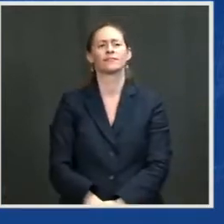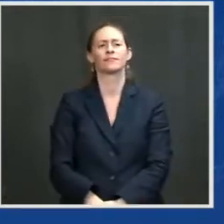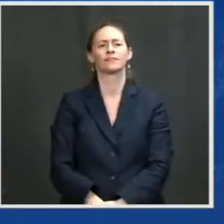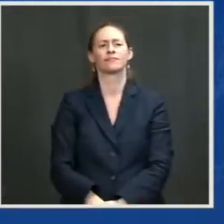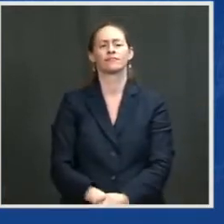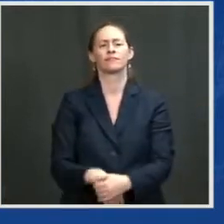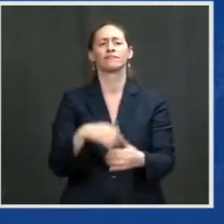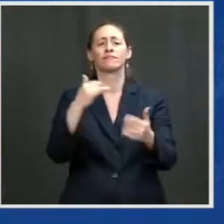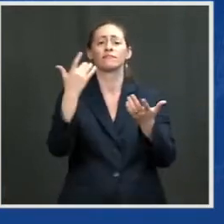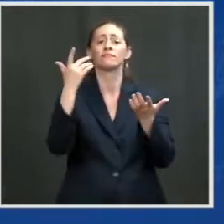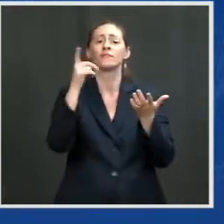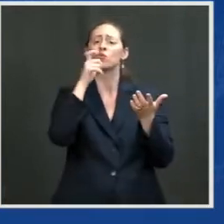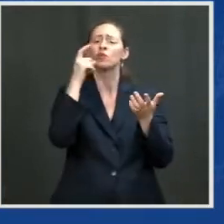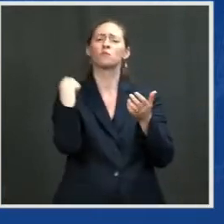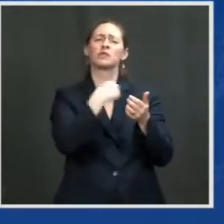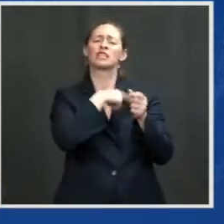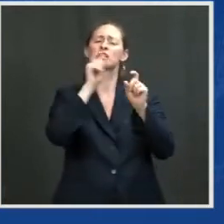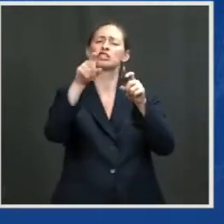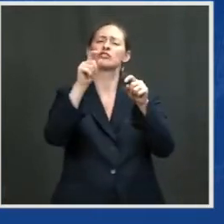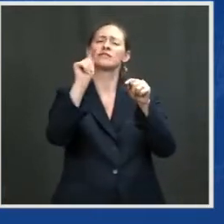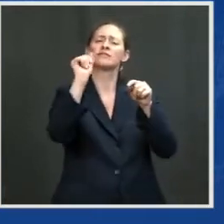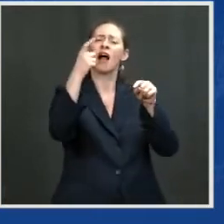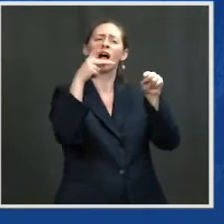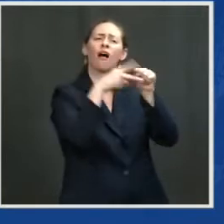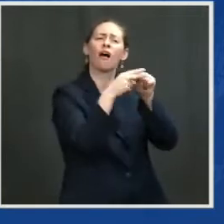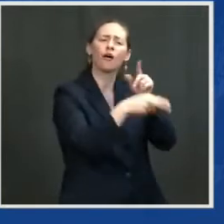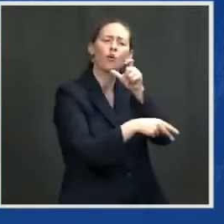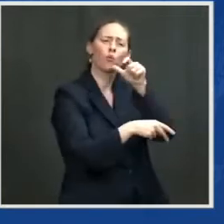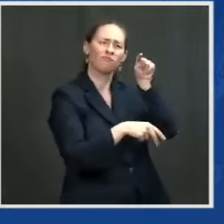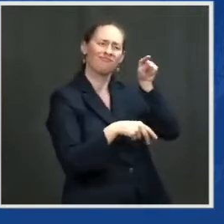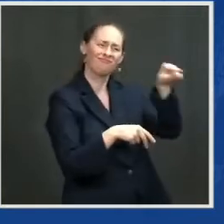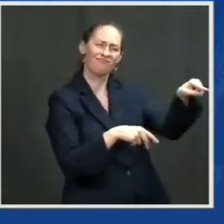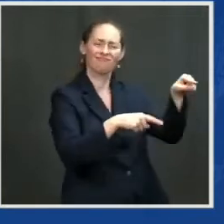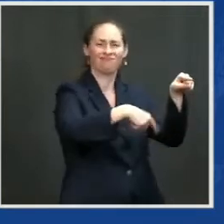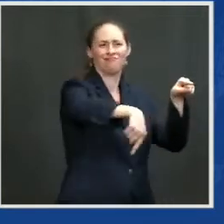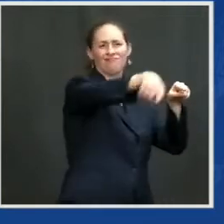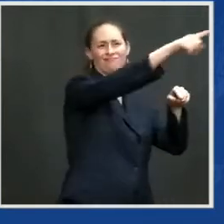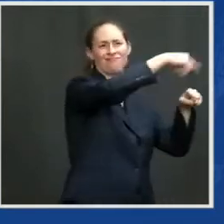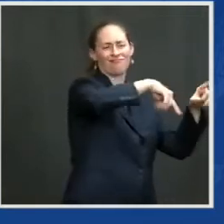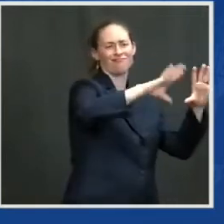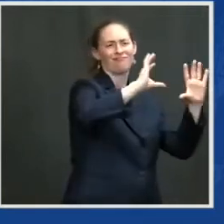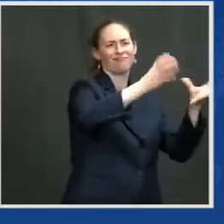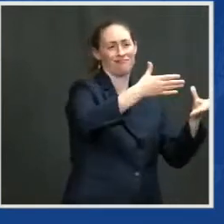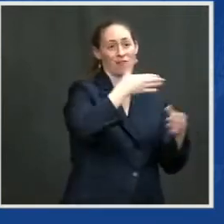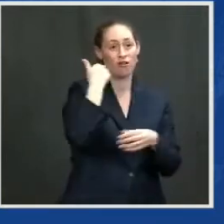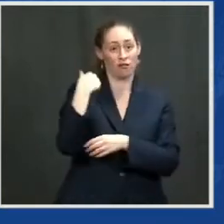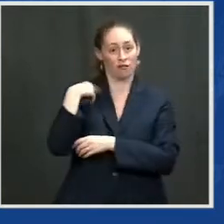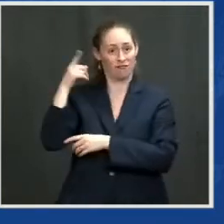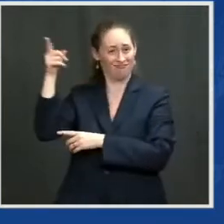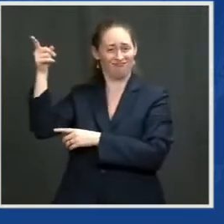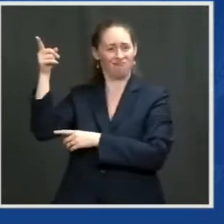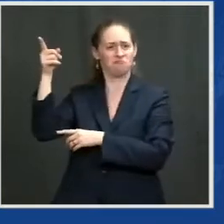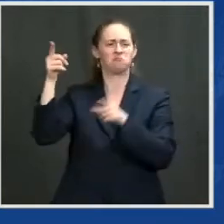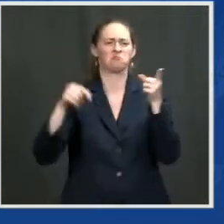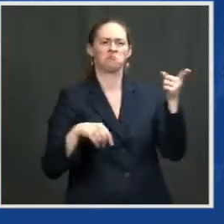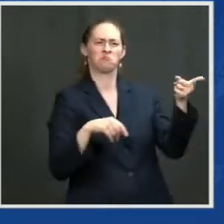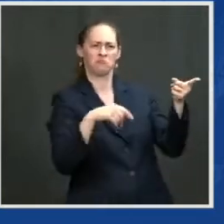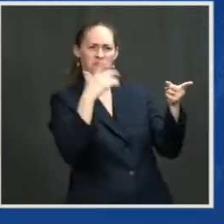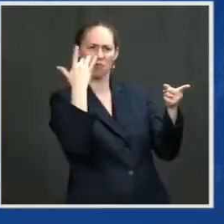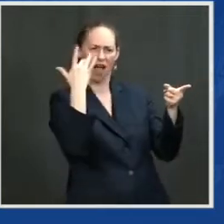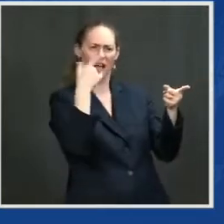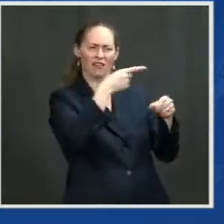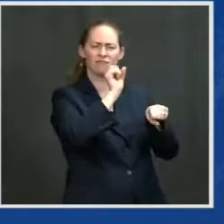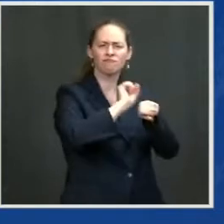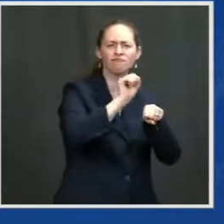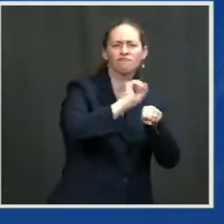working people who built this country. In my view, it's an easy choice. Invest in workers wearing hard hats and doing the hard work of